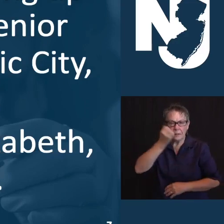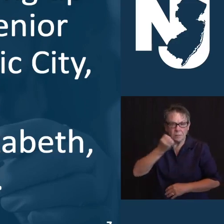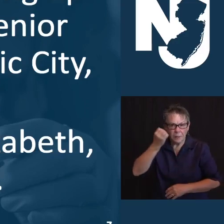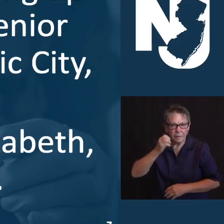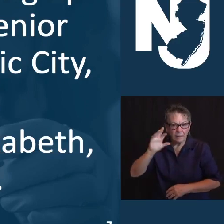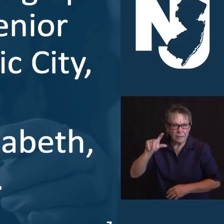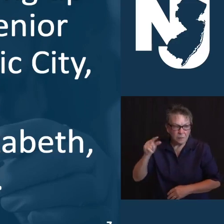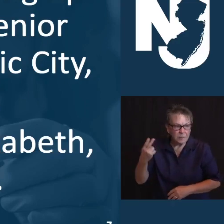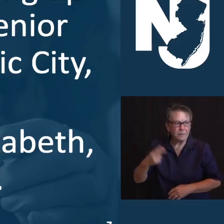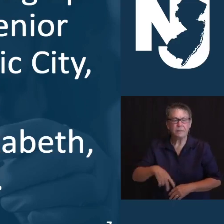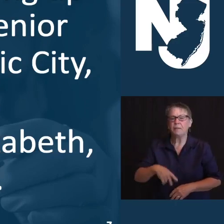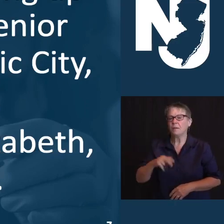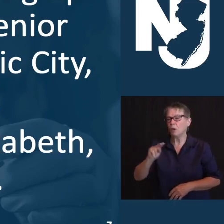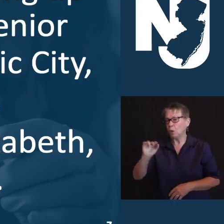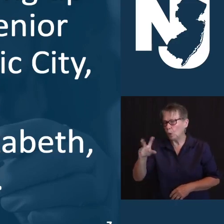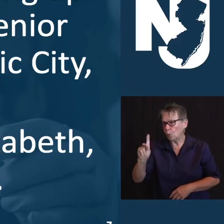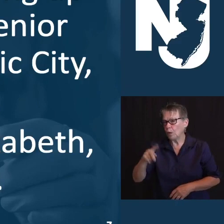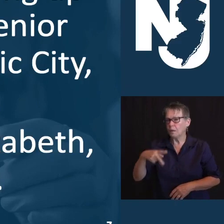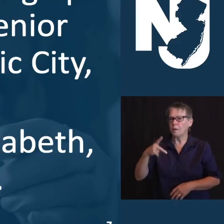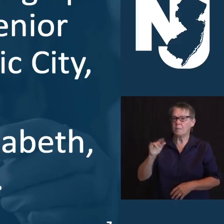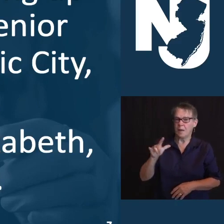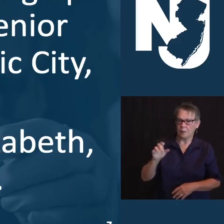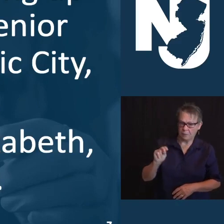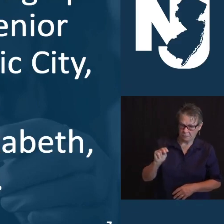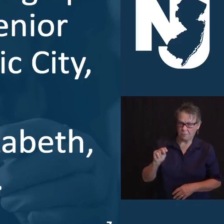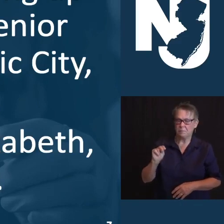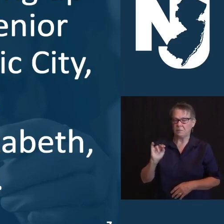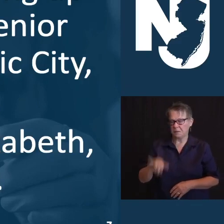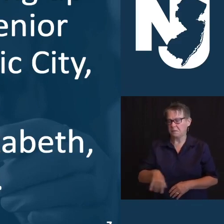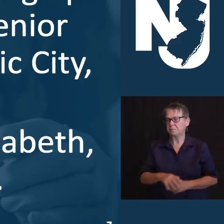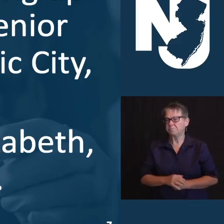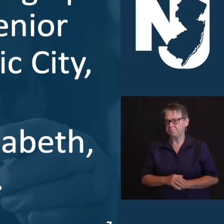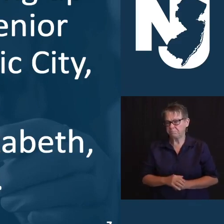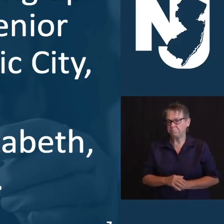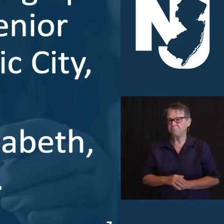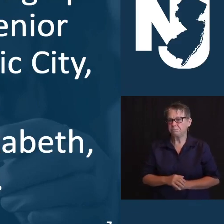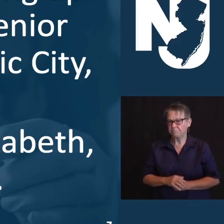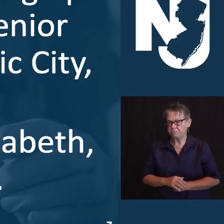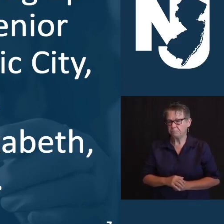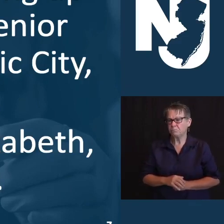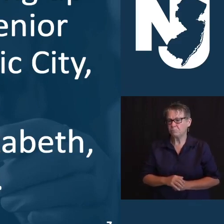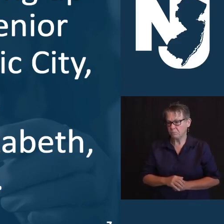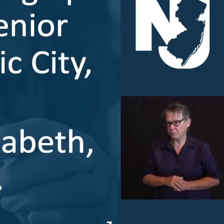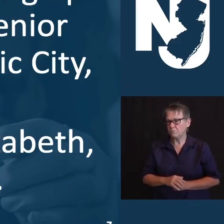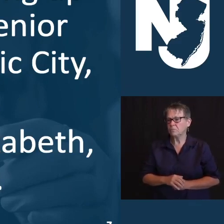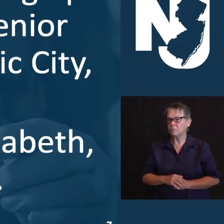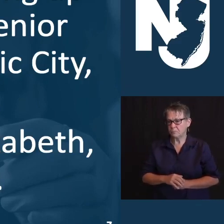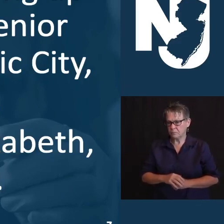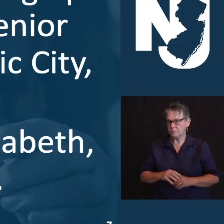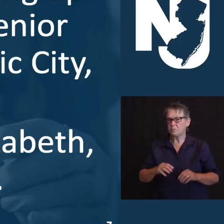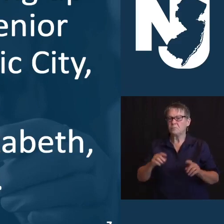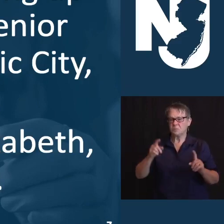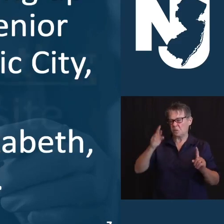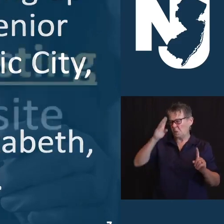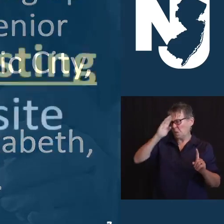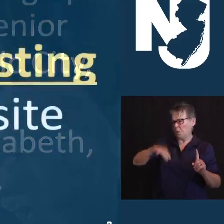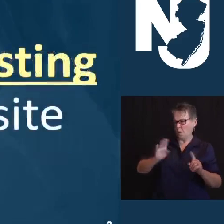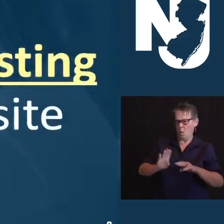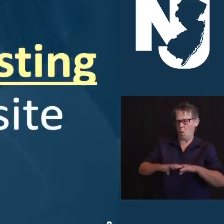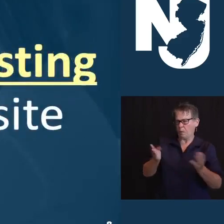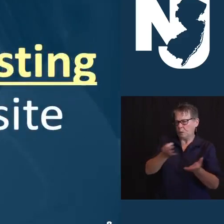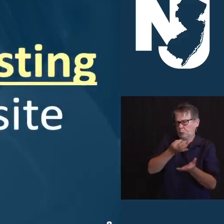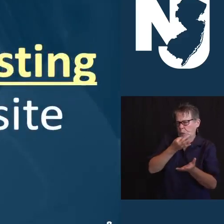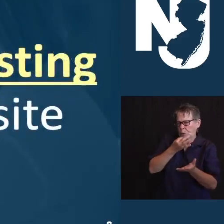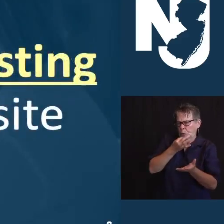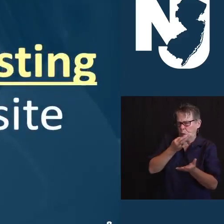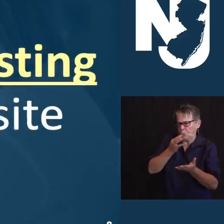in Newark, Elizabeth, and Patterson, which we know will be opening in the near future. And a reminder that